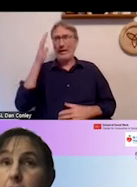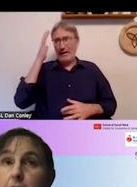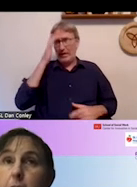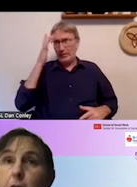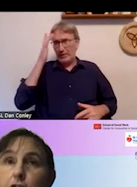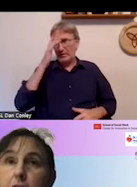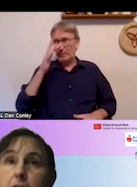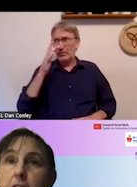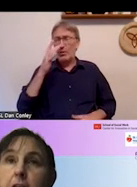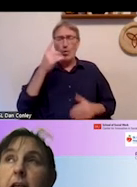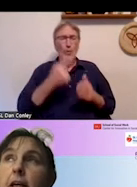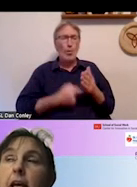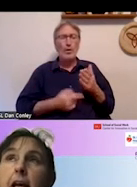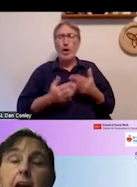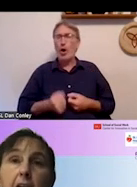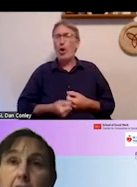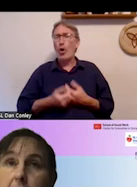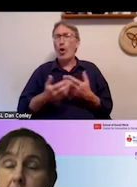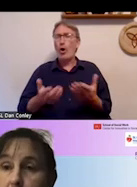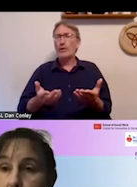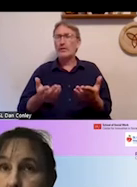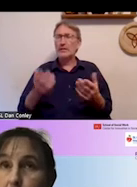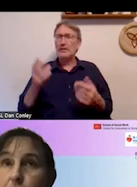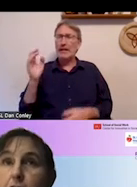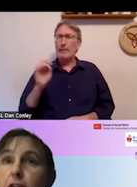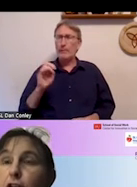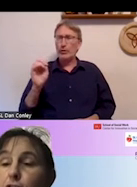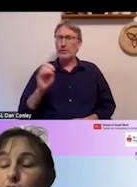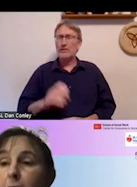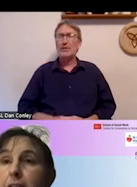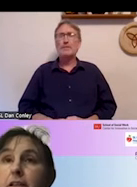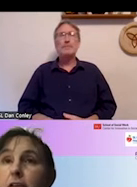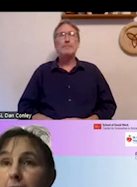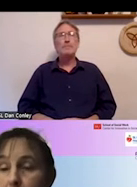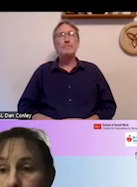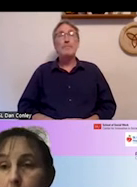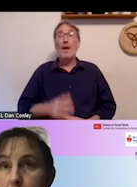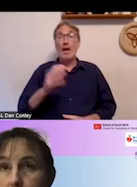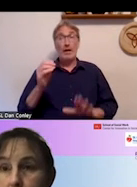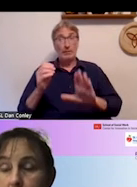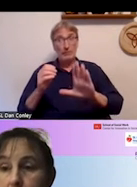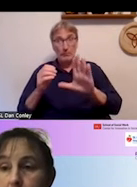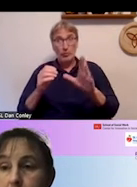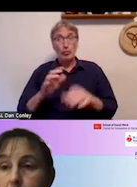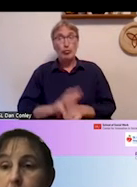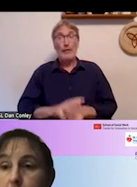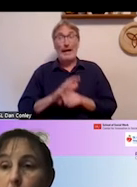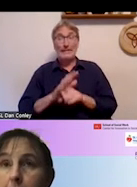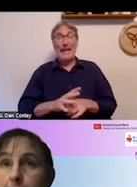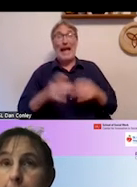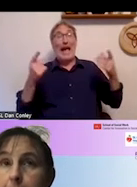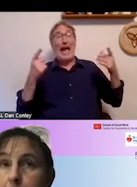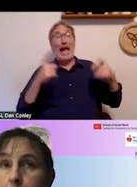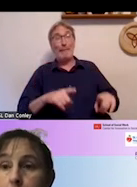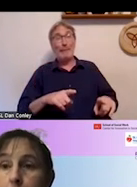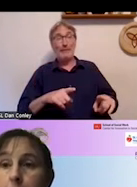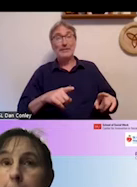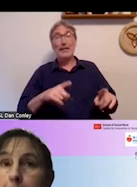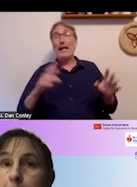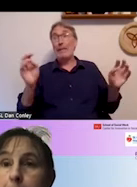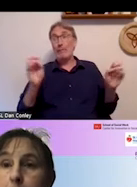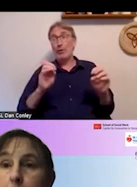have caused the emergency. And in addition, the stress that accompanies that. Go ahead.